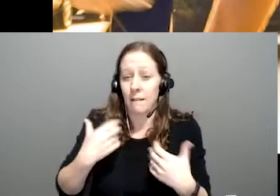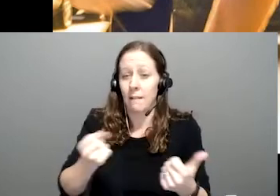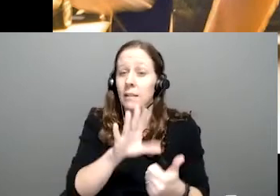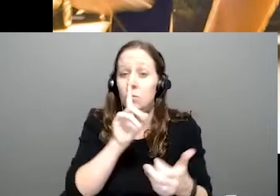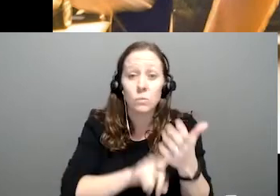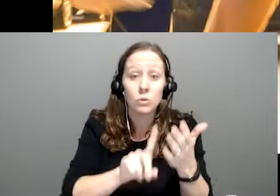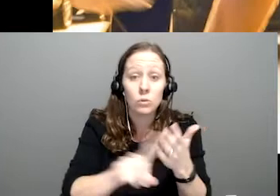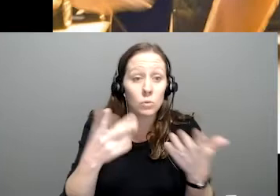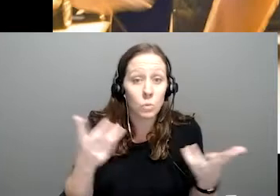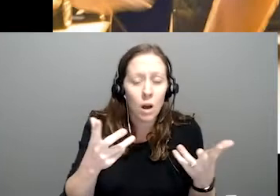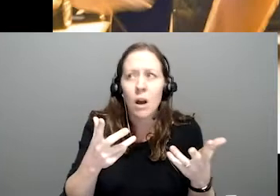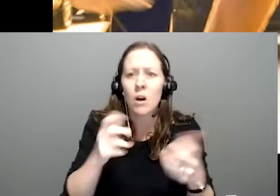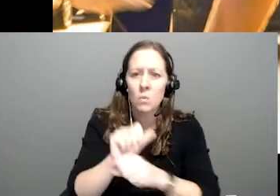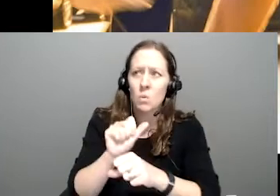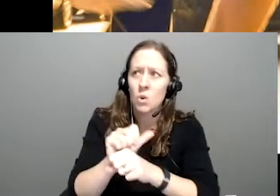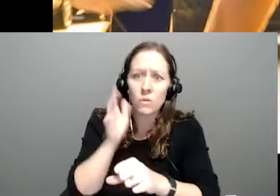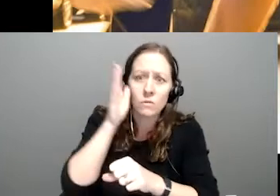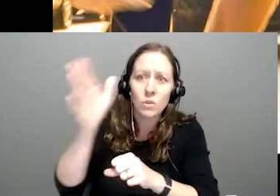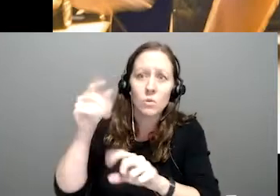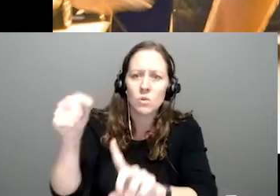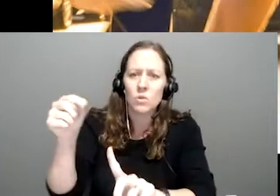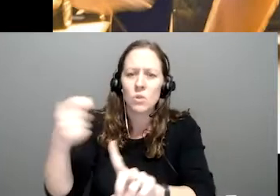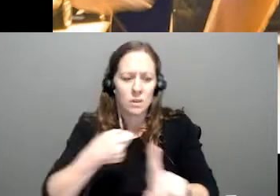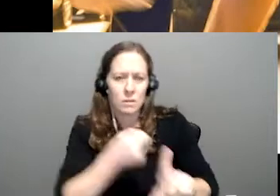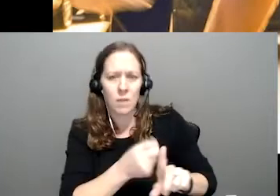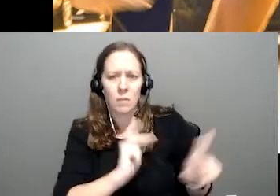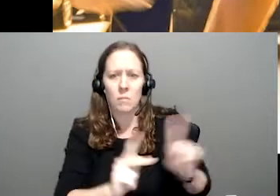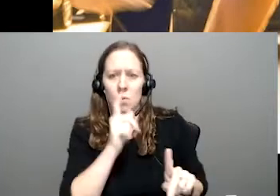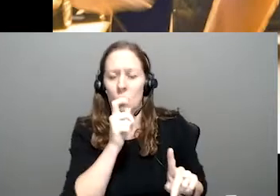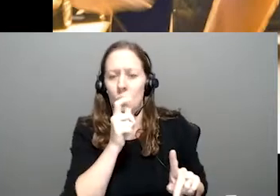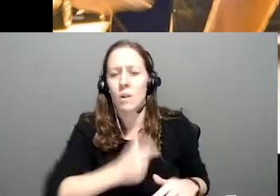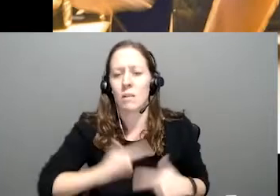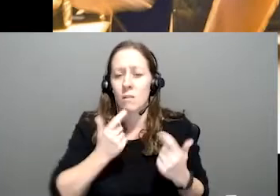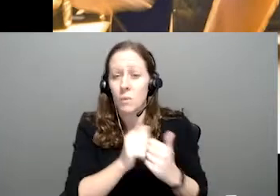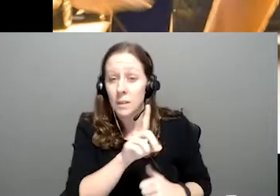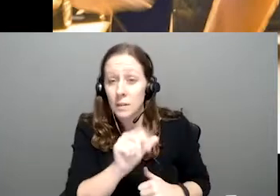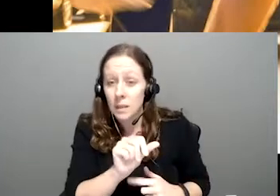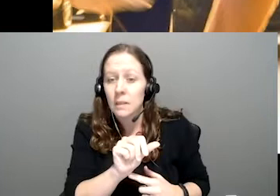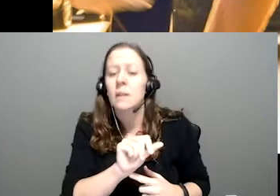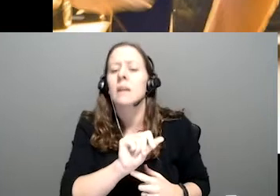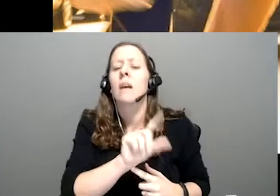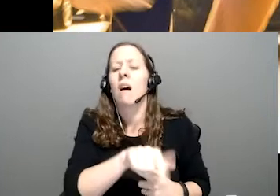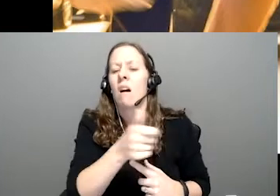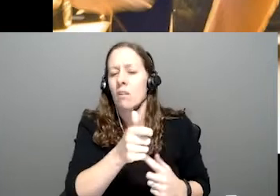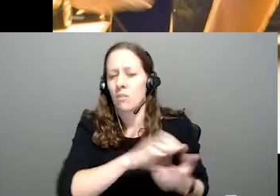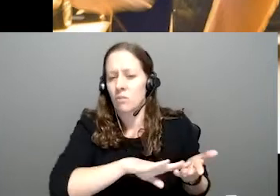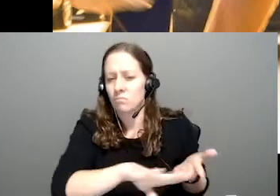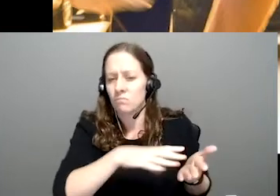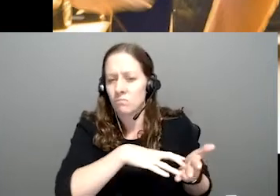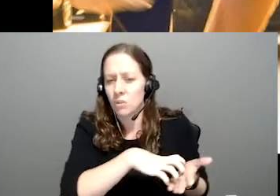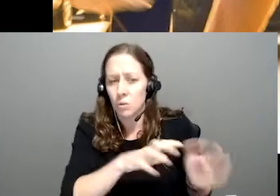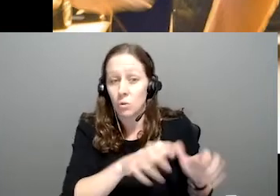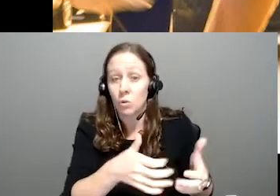how the future of work will impact the employment of people living with disabling conditions and other vulnerable groups. He is specifically interested